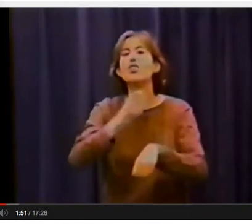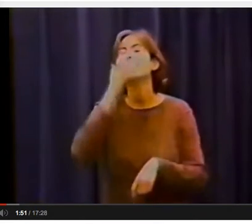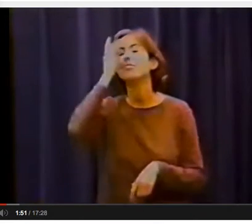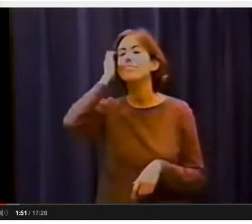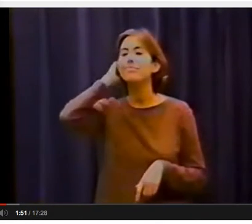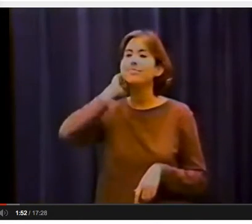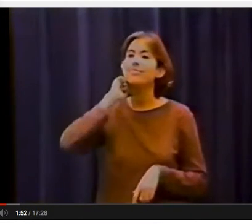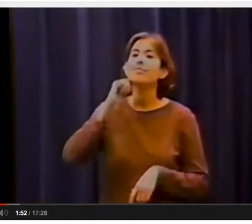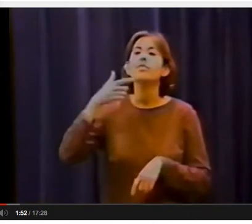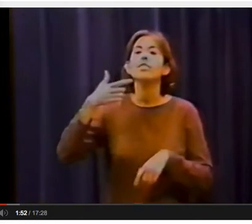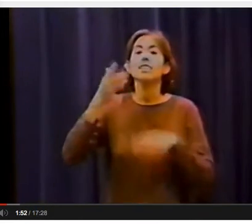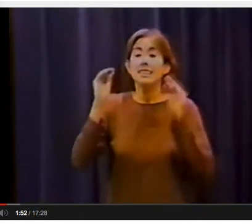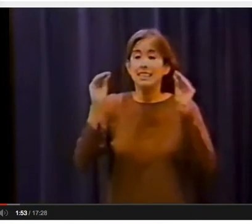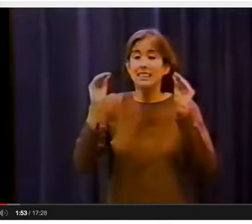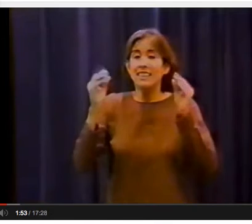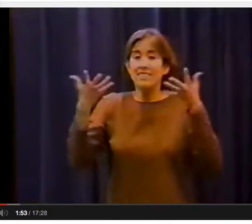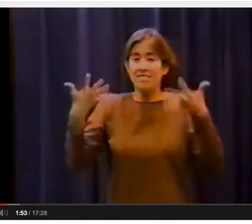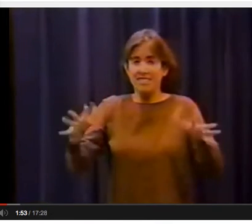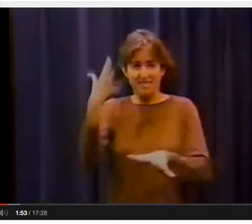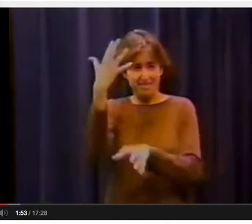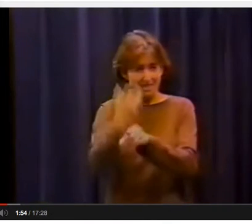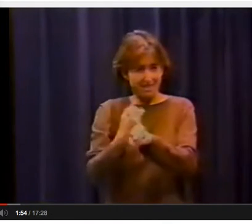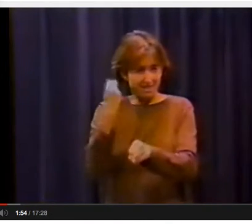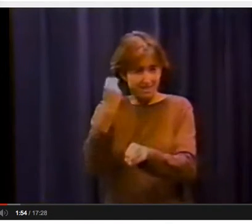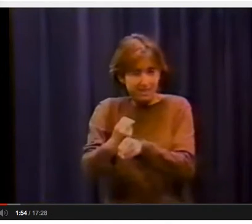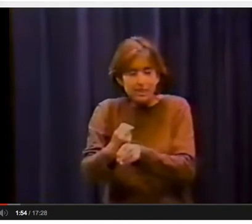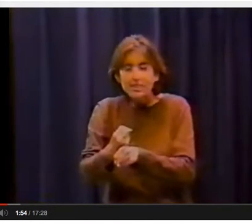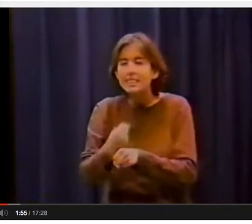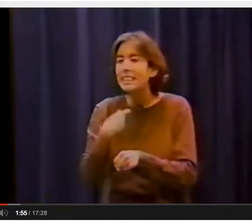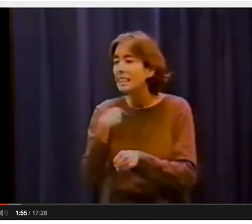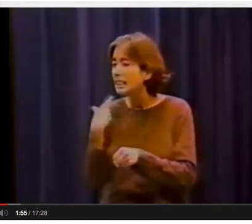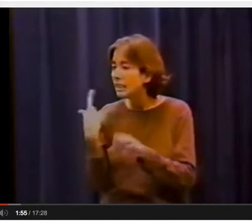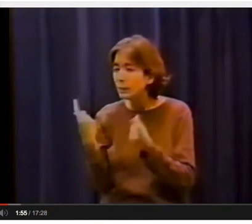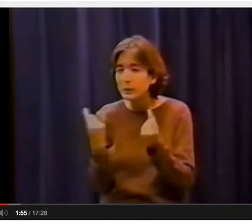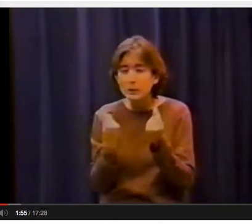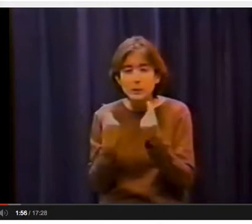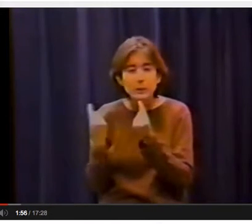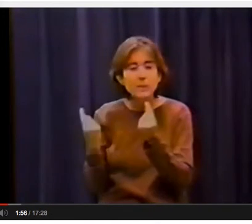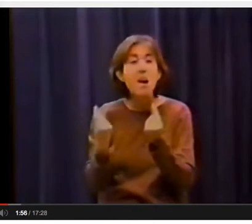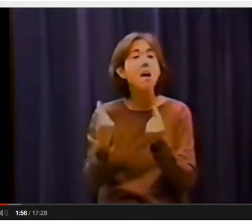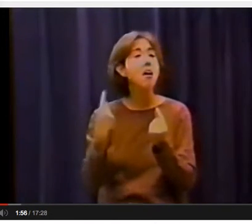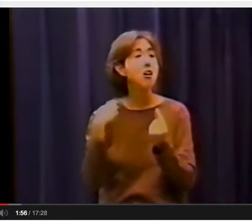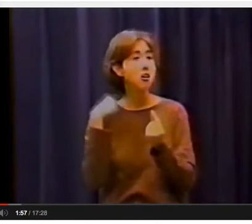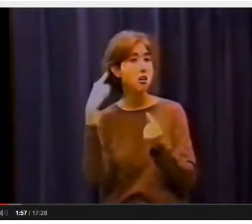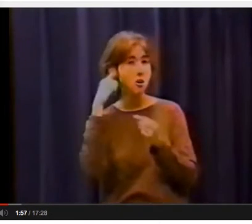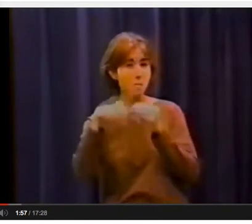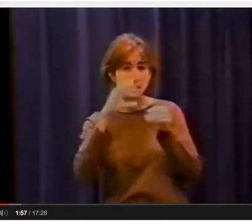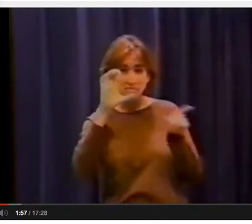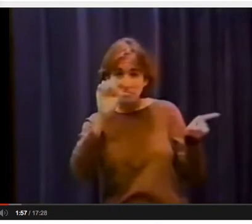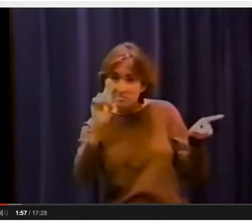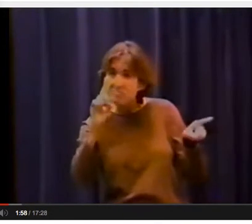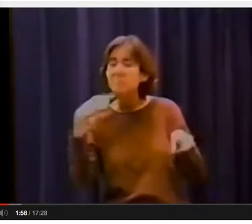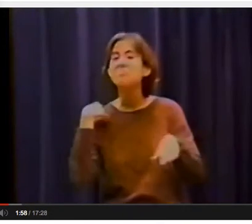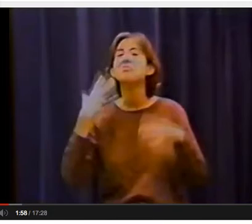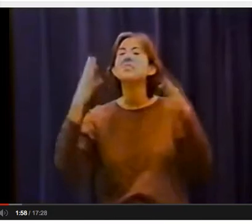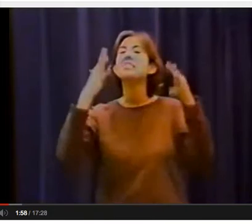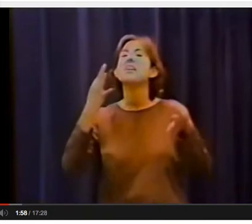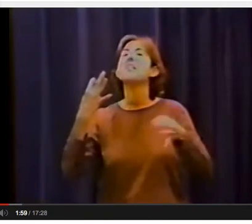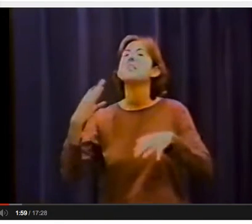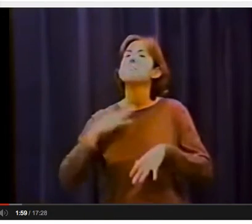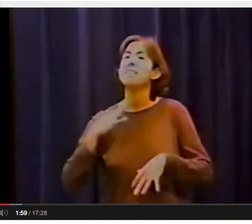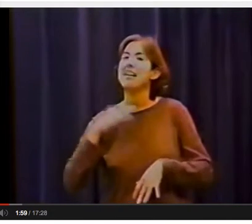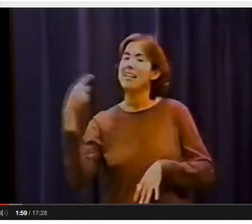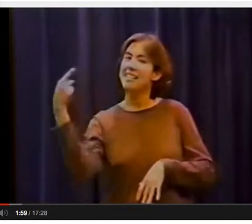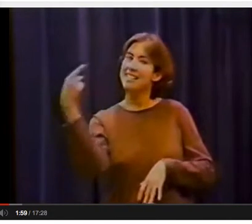deaf people with their work, so I would teach them ASL. So after teaching for 5 years, I wanted something